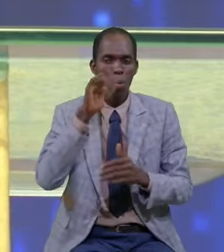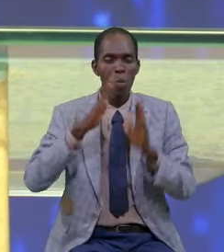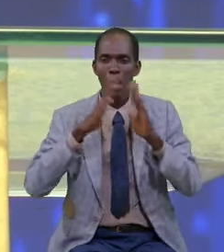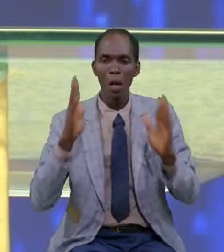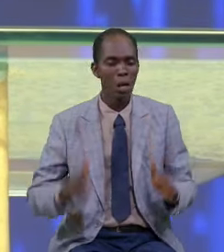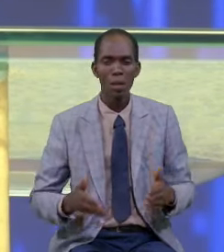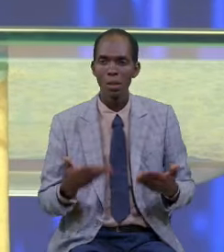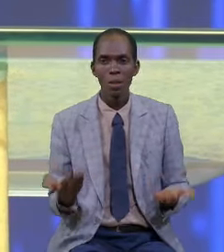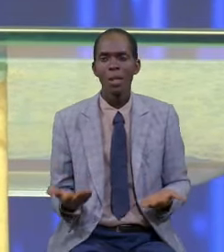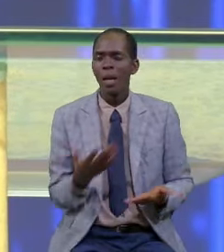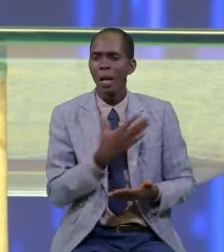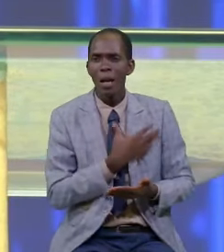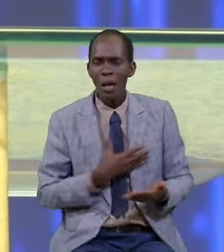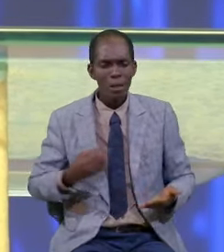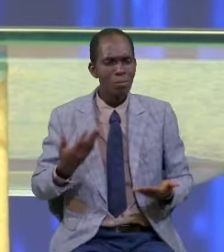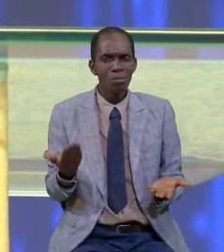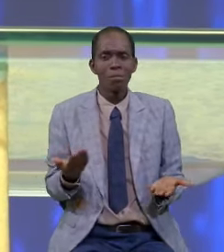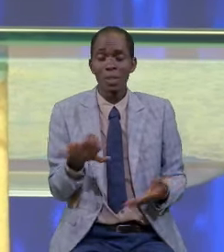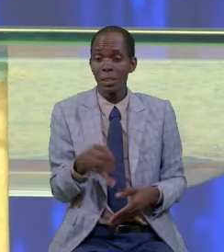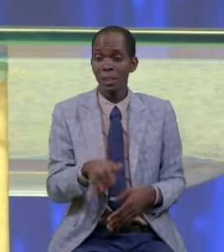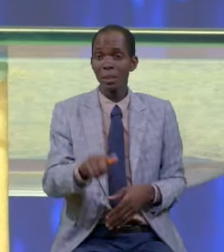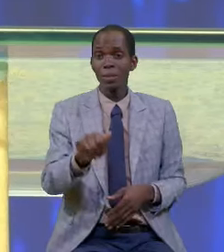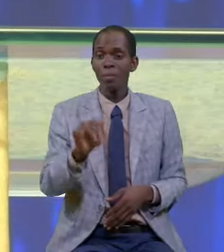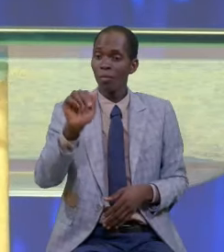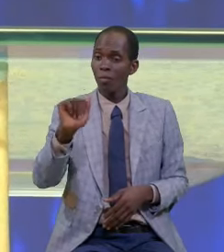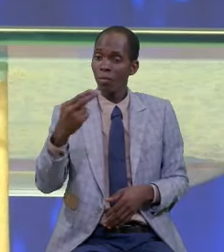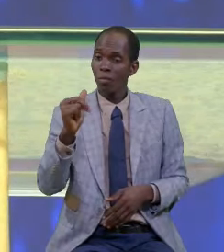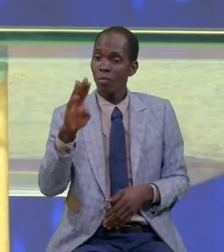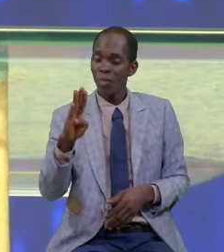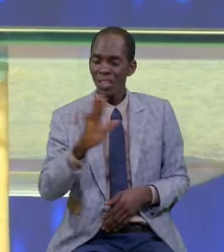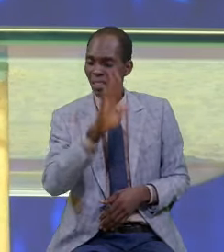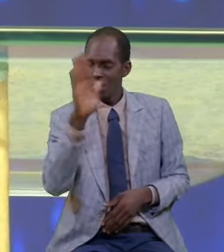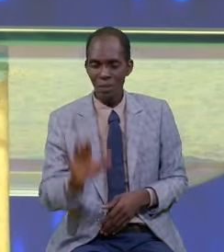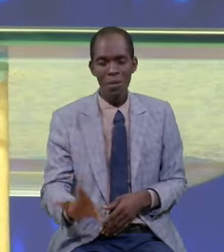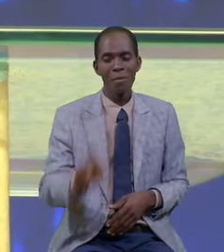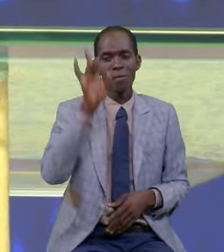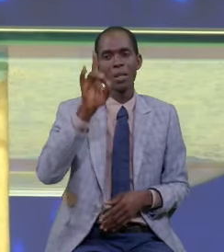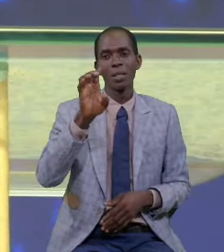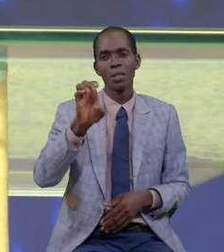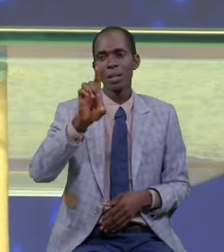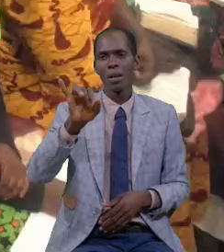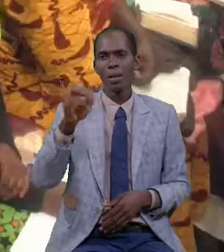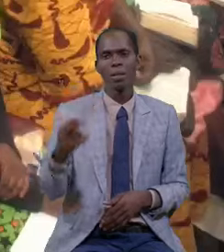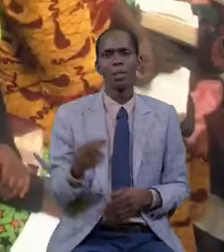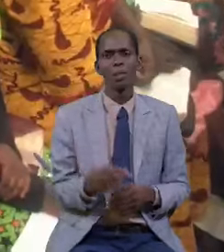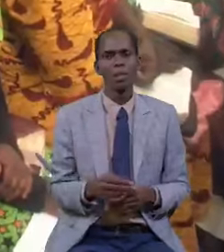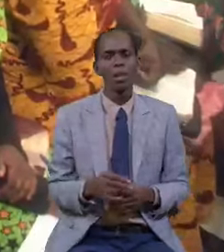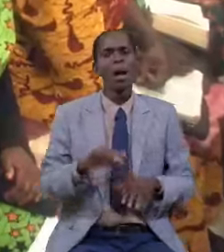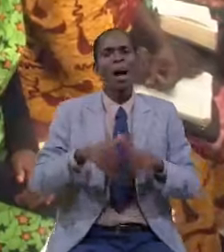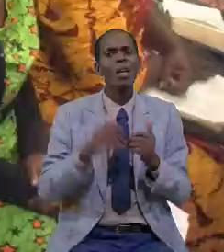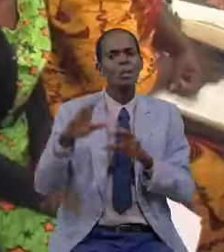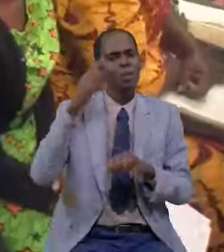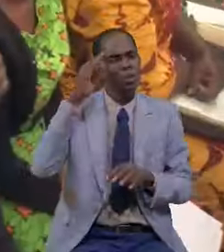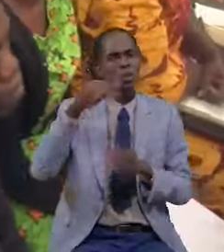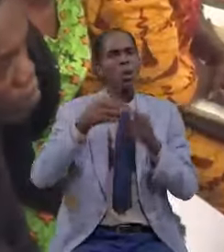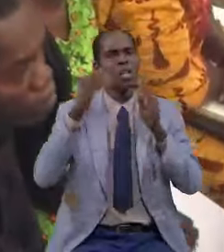for him. And yet Ahab never saw him. How do you think that those people will ever see you?